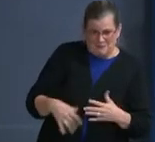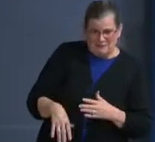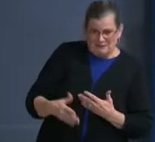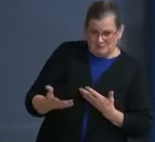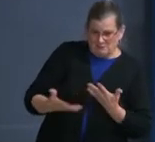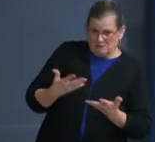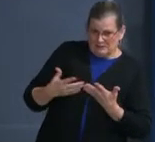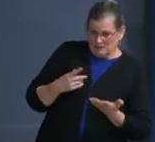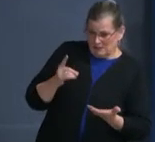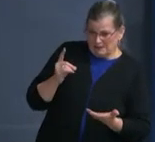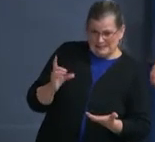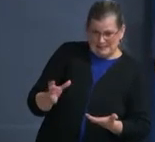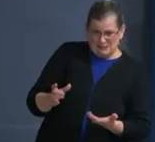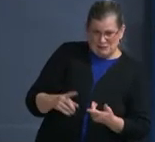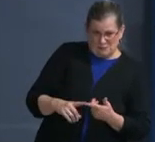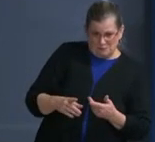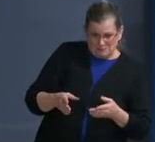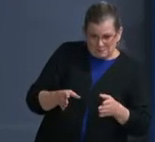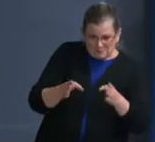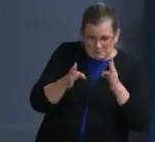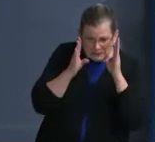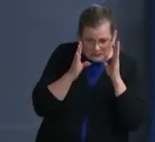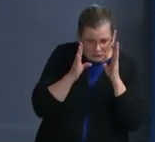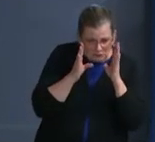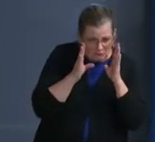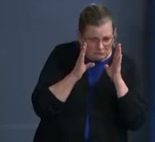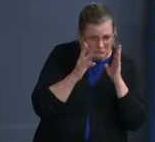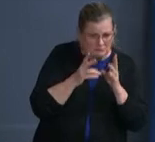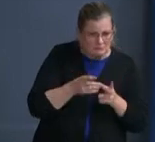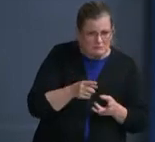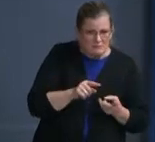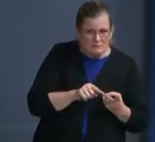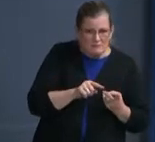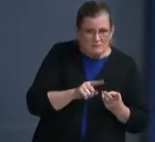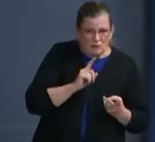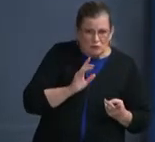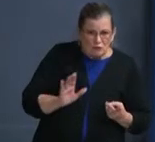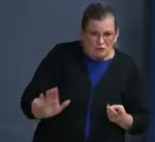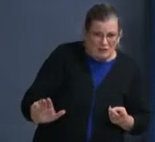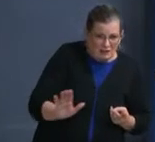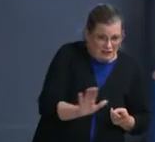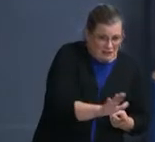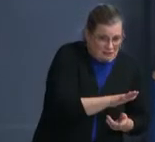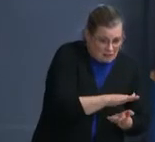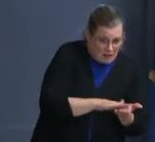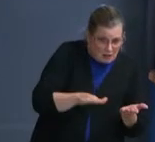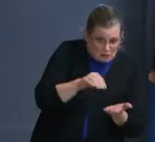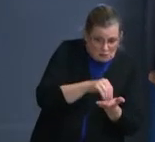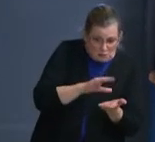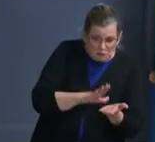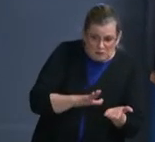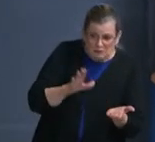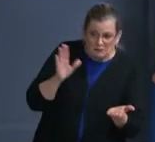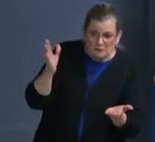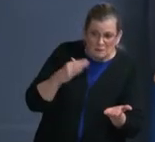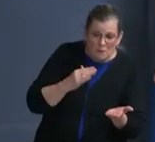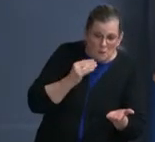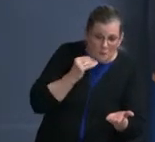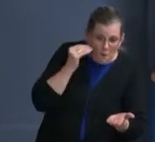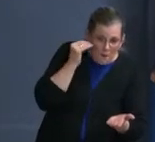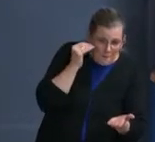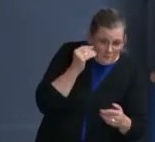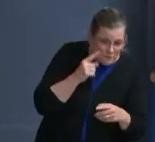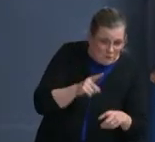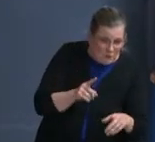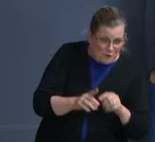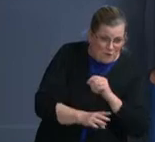want DC families to pay attention to, and that is their college student coming home. Many